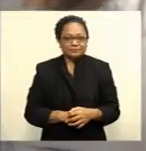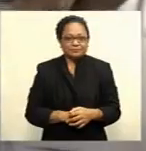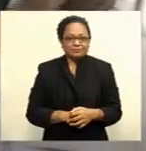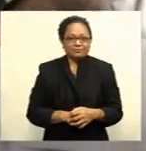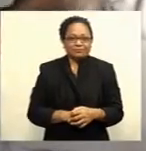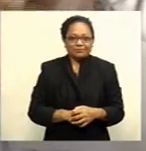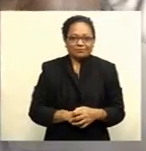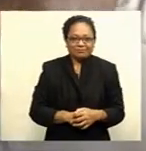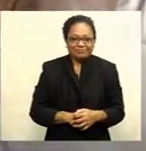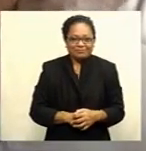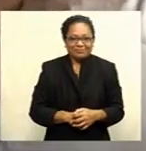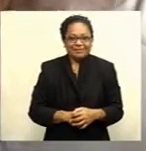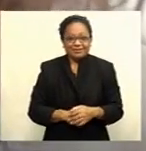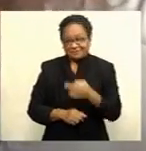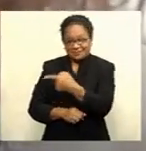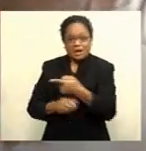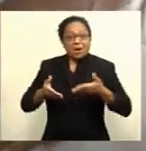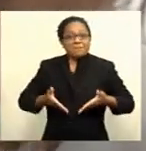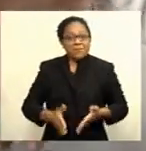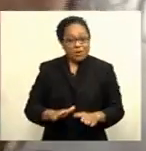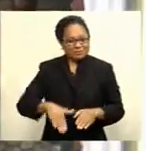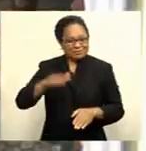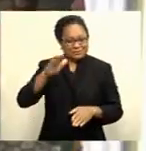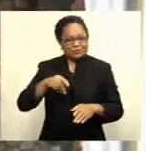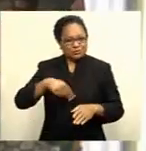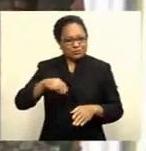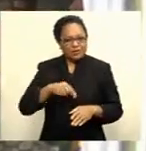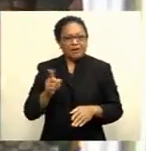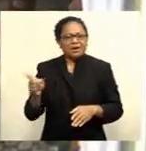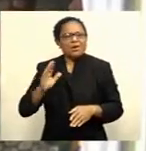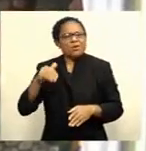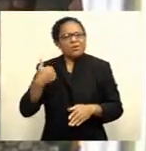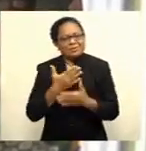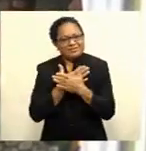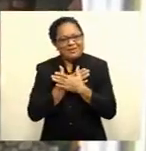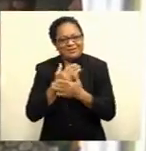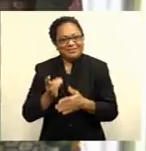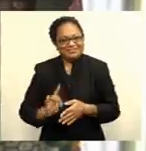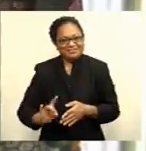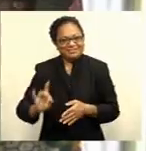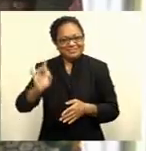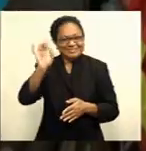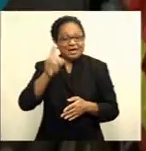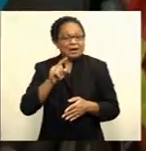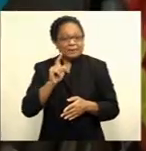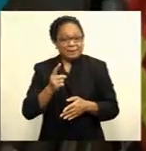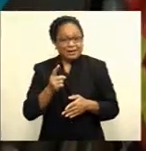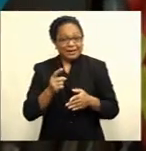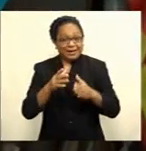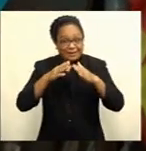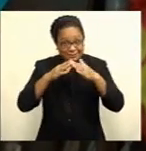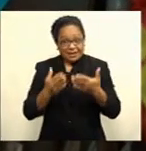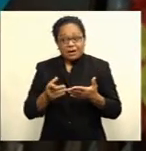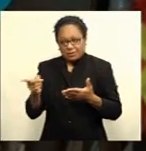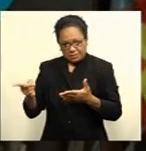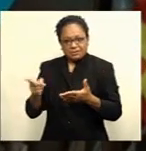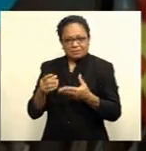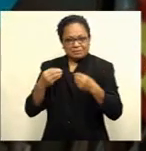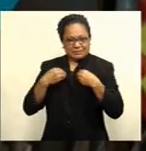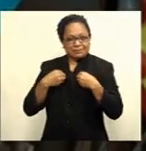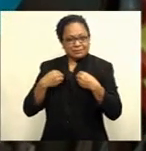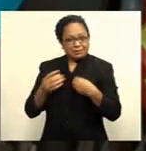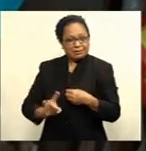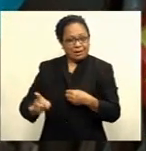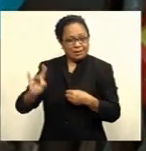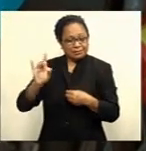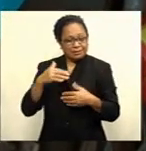Born and raised in Suva, Mohammed Shahid always had a passion for kites, but it has now become his livelihood. I closed